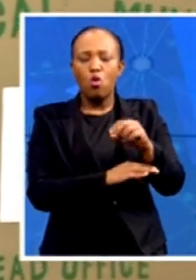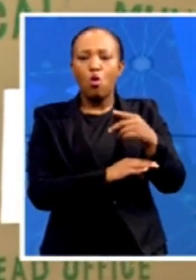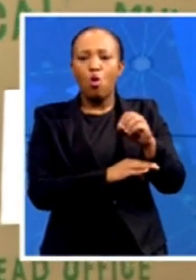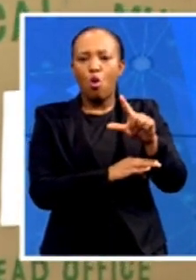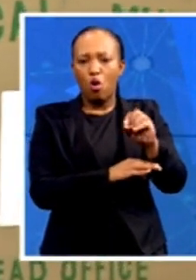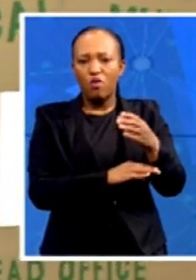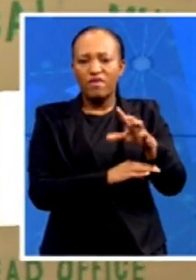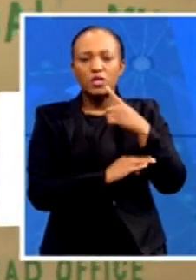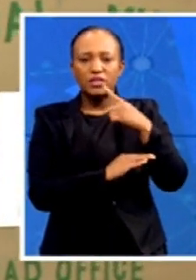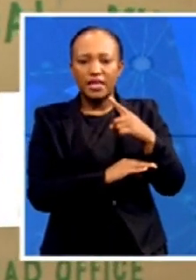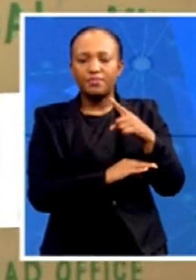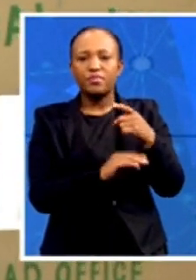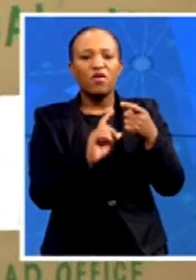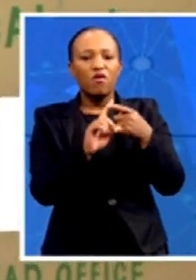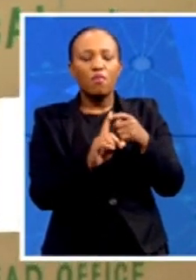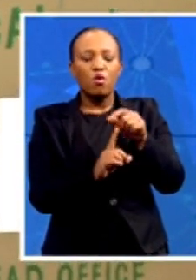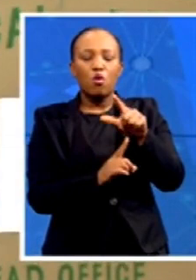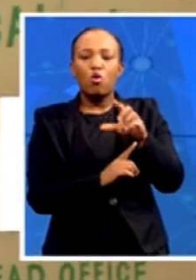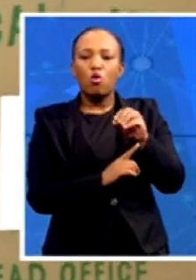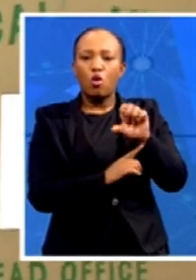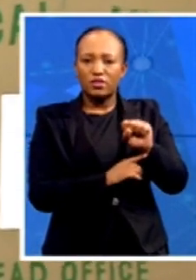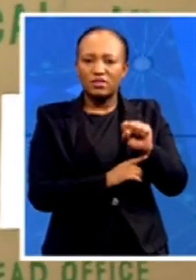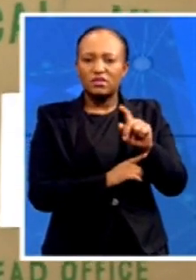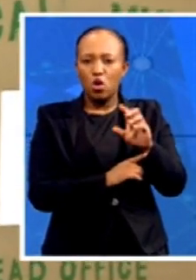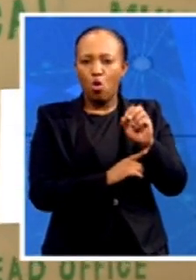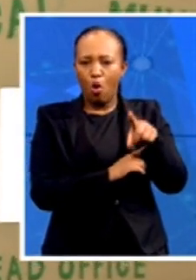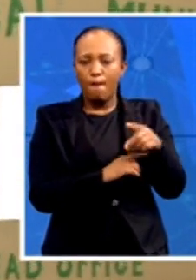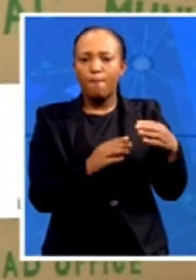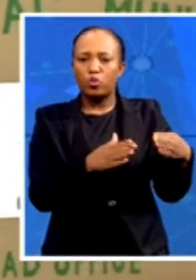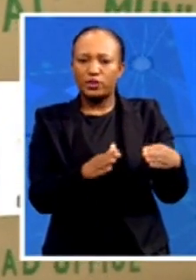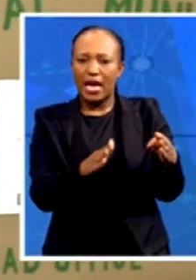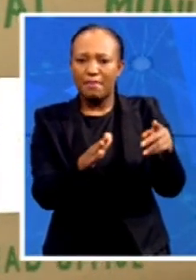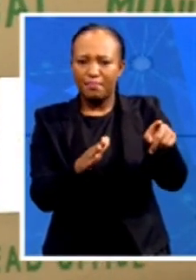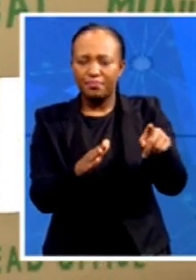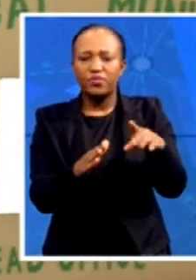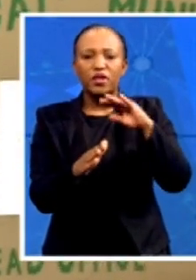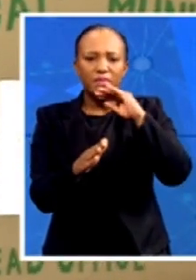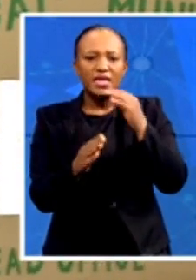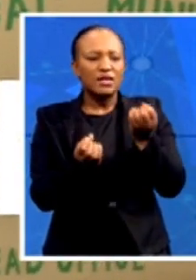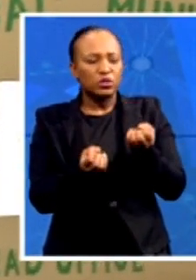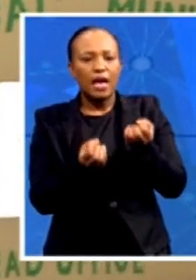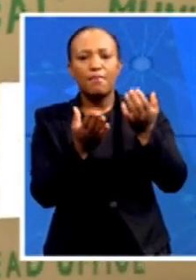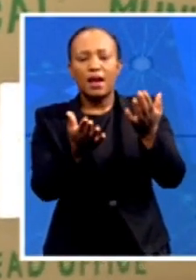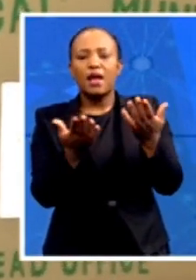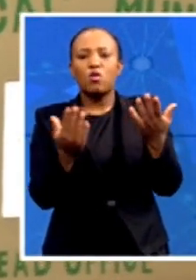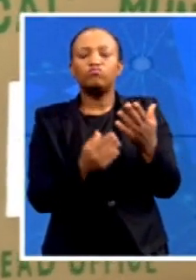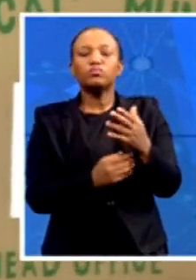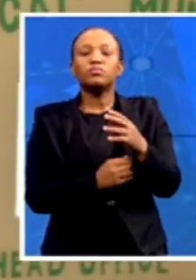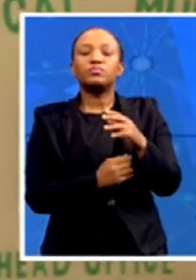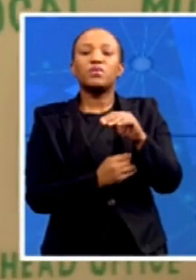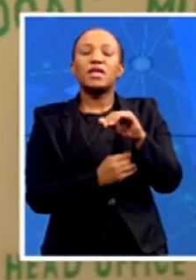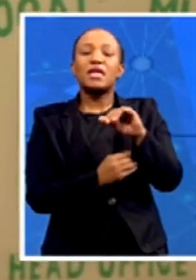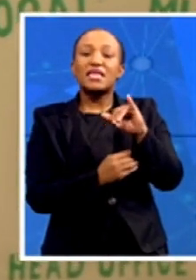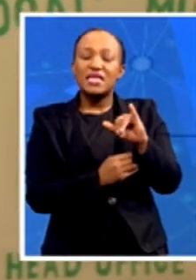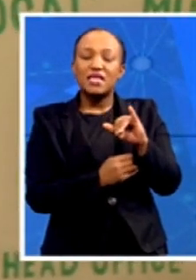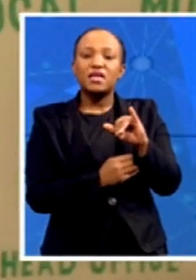Dam. In Mtombo, that dam is supplying the whole of Ephraim Mohale and Dr. J.S. Moroka. So we're having 2 pipes that were